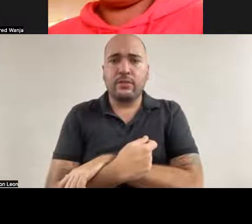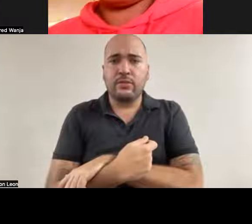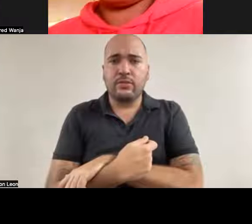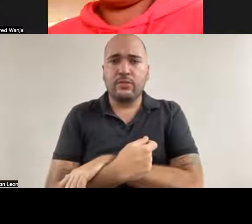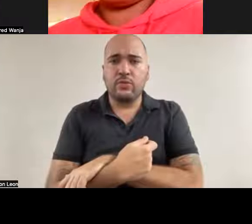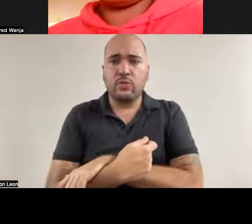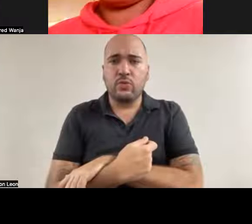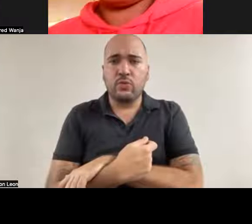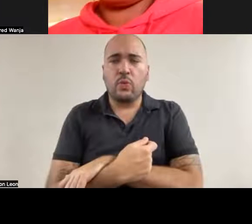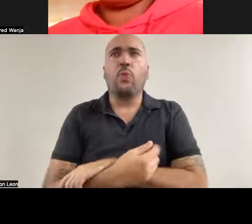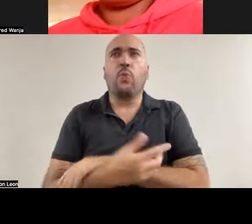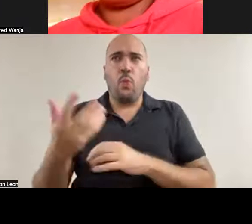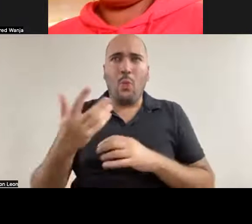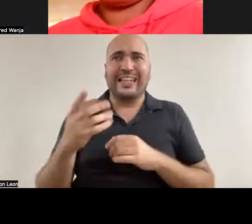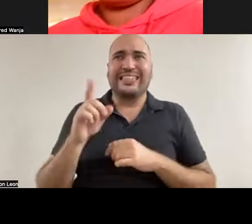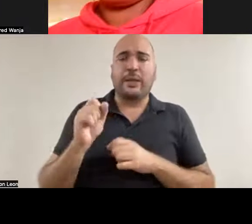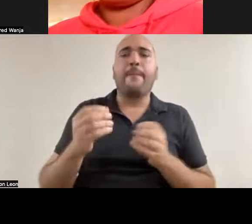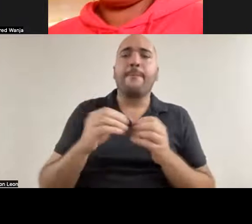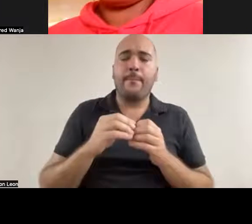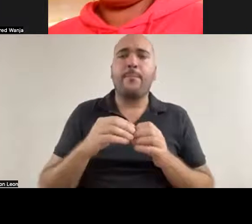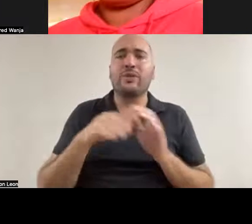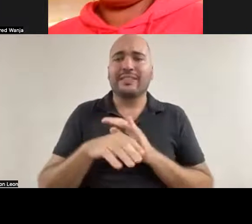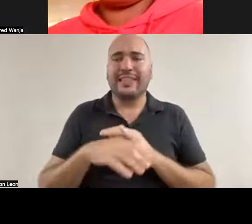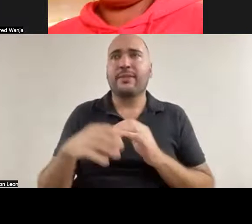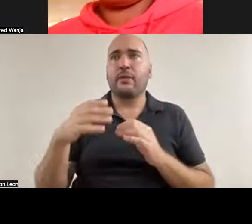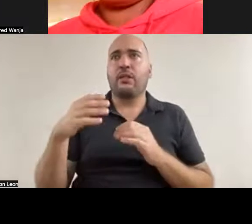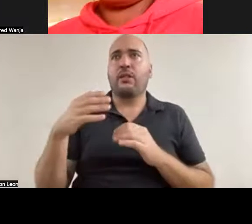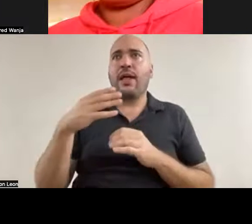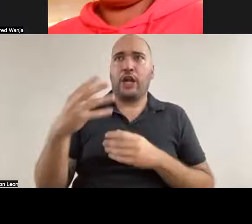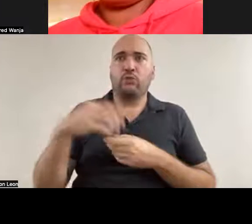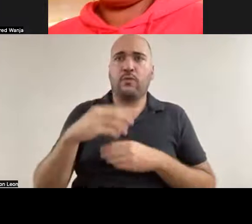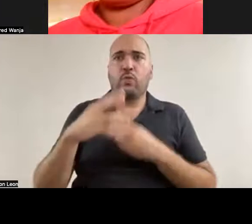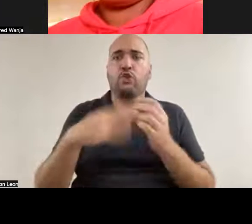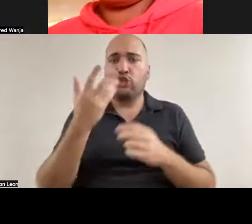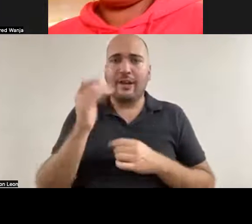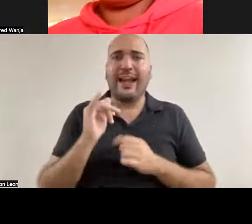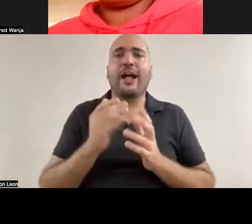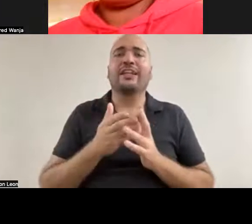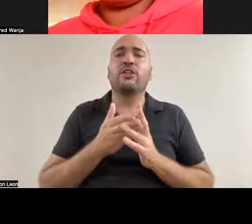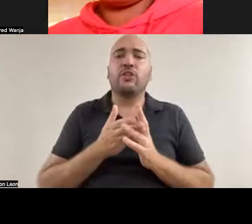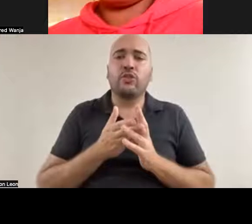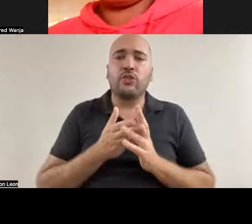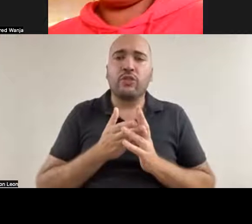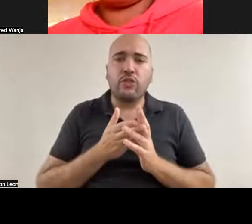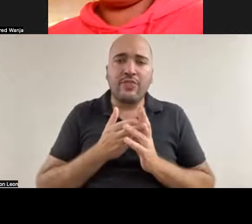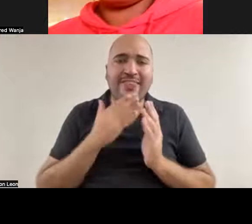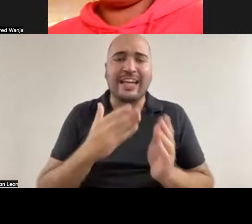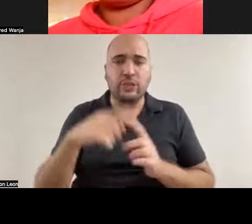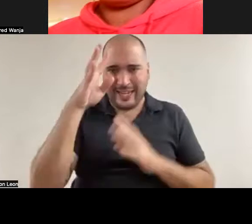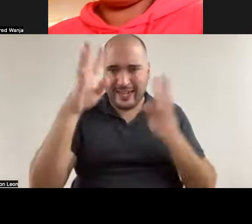does a more accessible and inclusive world look like to you thanks to